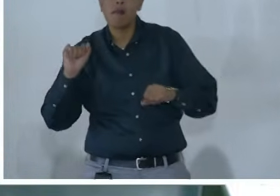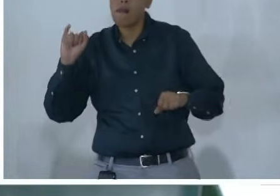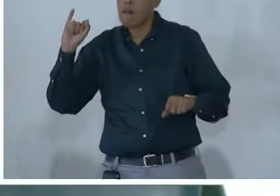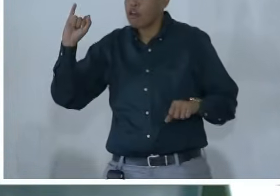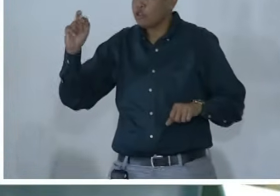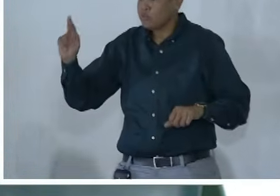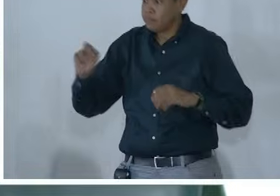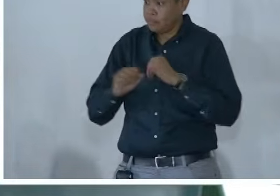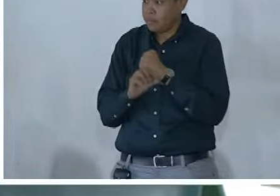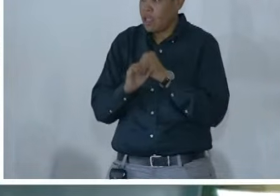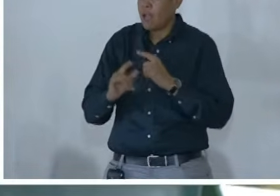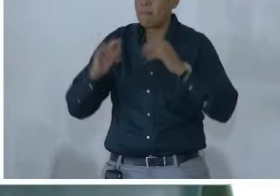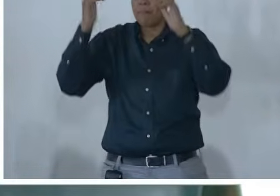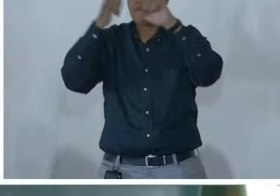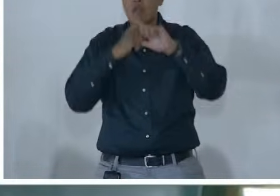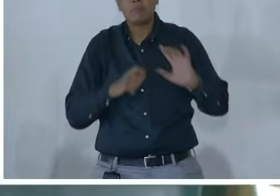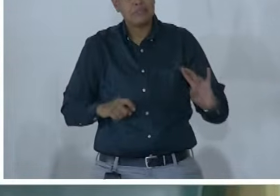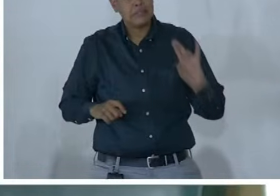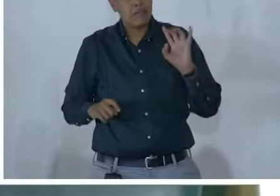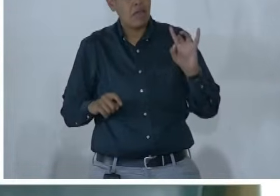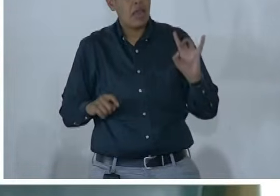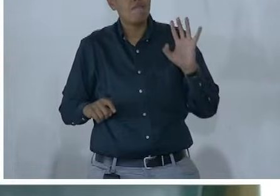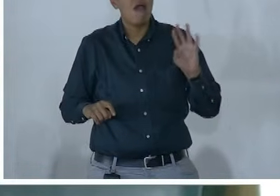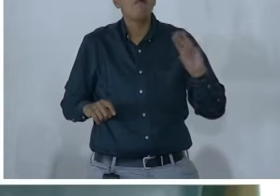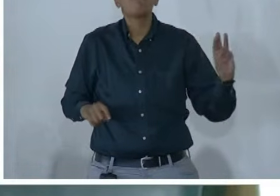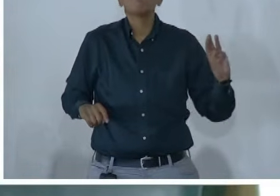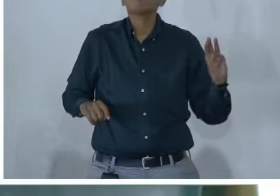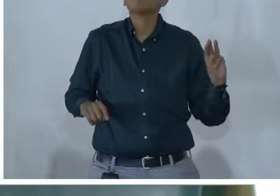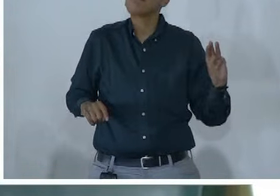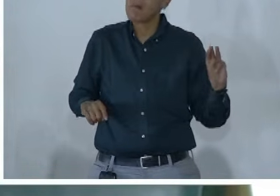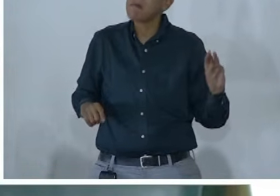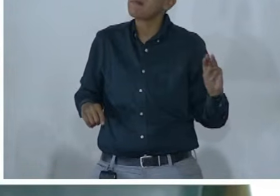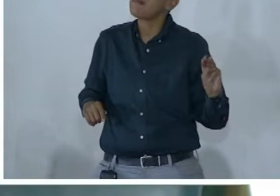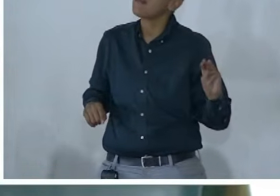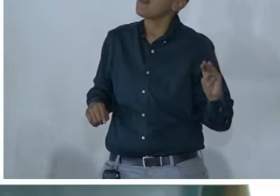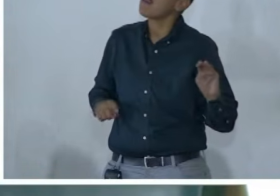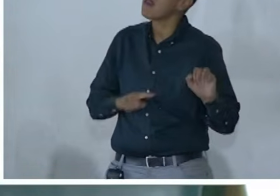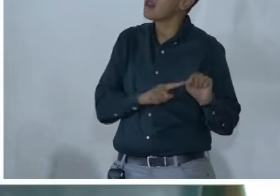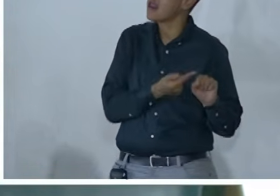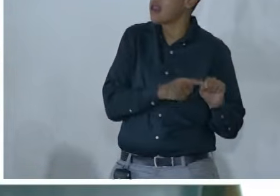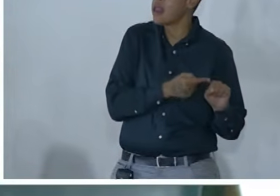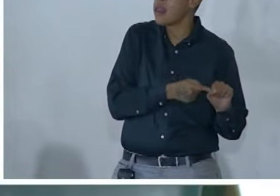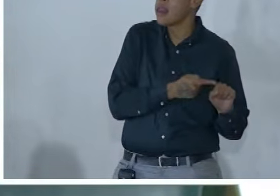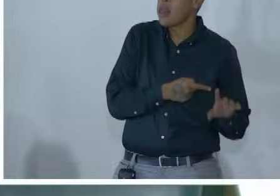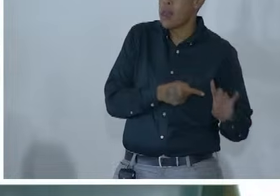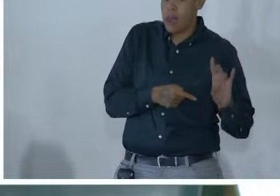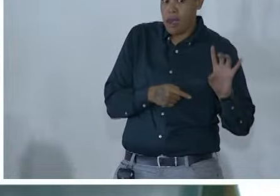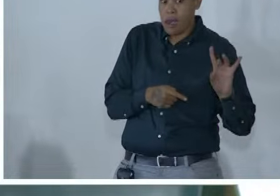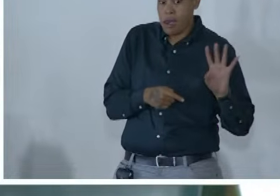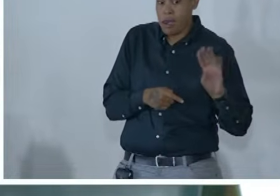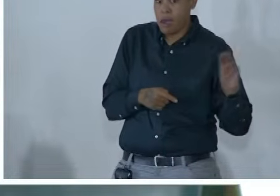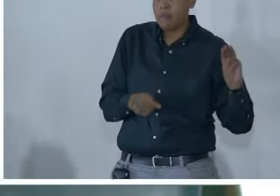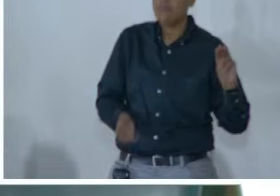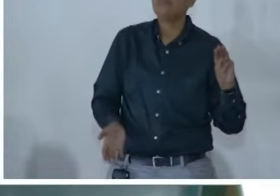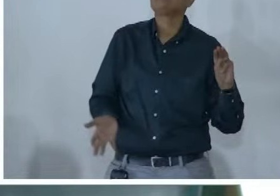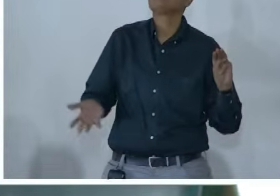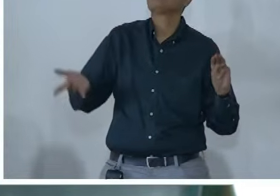go from $785 million at inception to